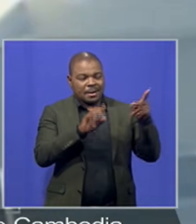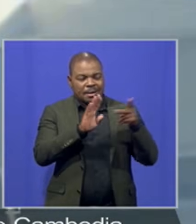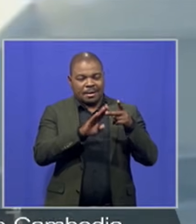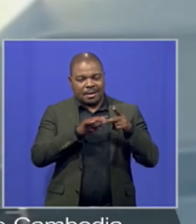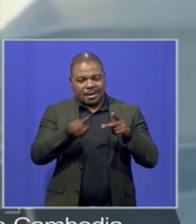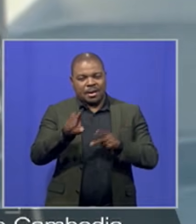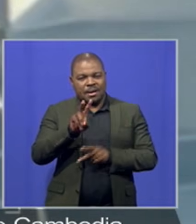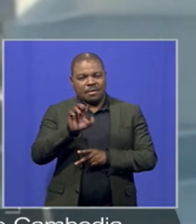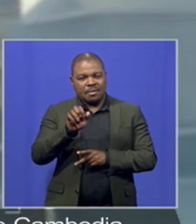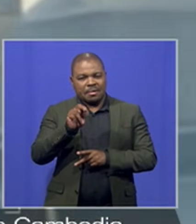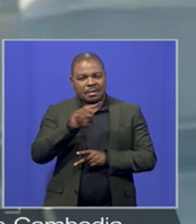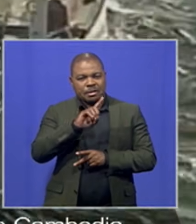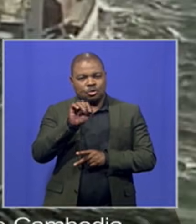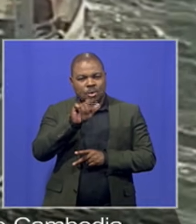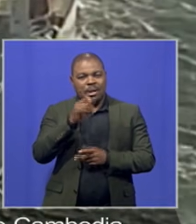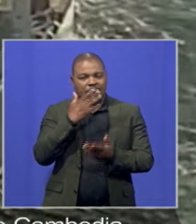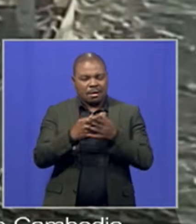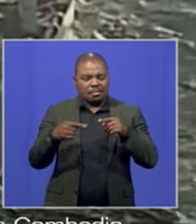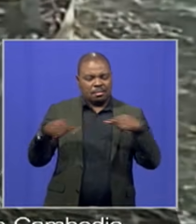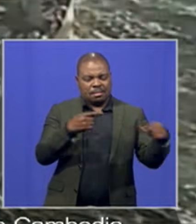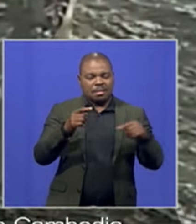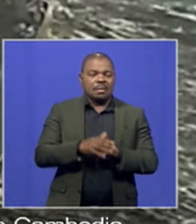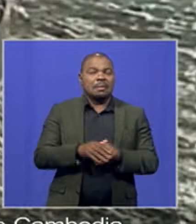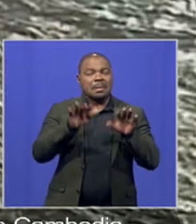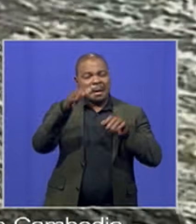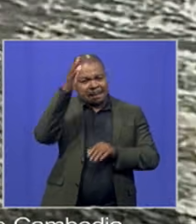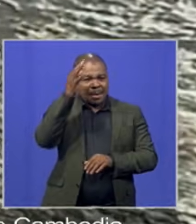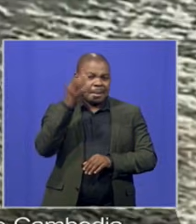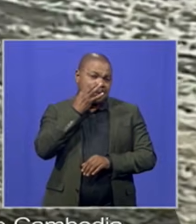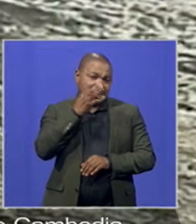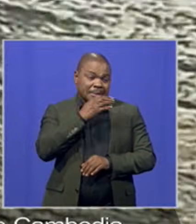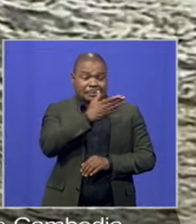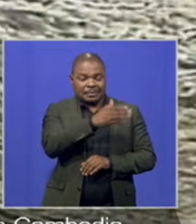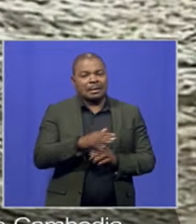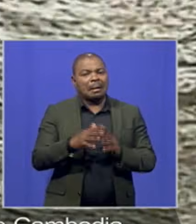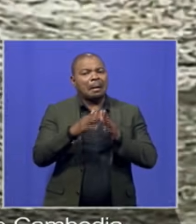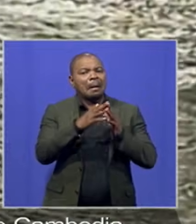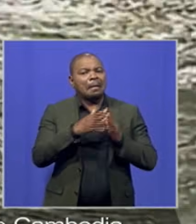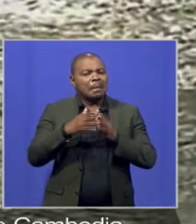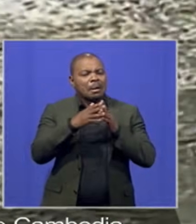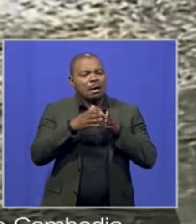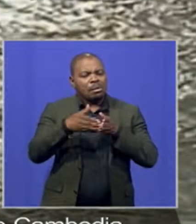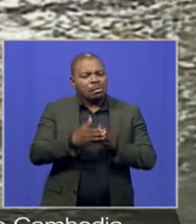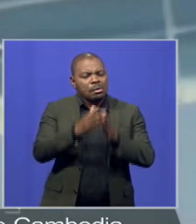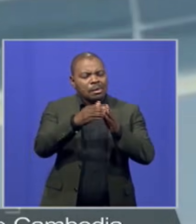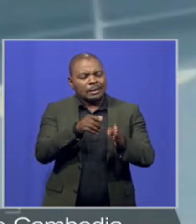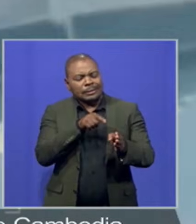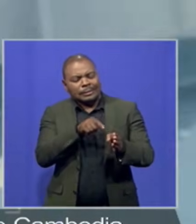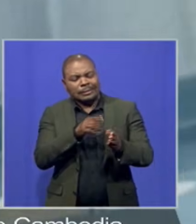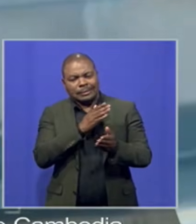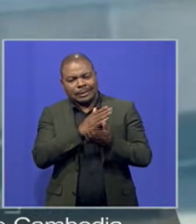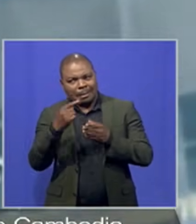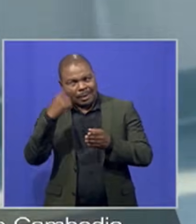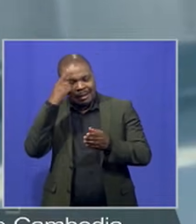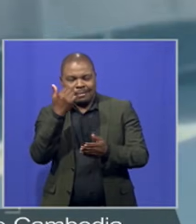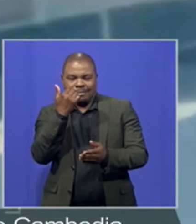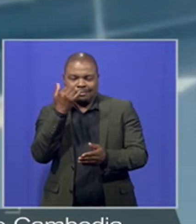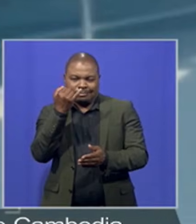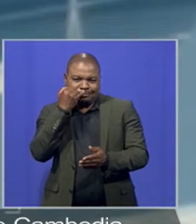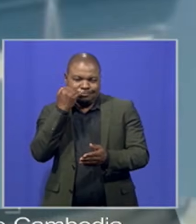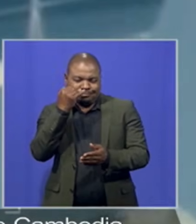Caracas. Ditsebi di re tlhaselo ya Amerika dikepeng tse ho belaellwang di tsamaisa dithethefatsi ha ho molaong